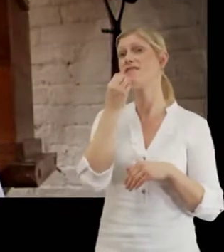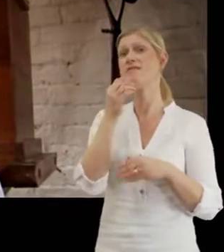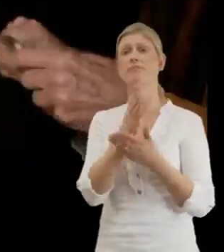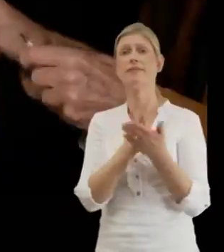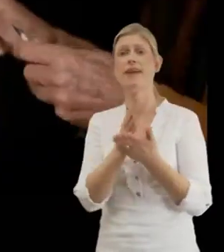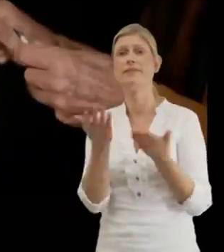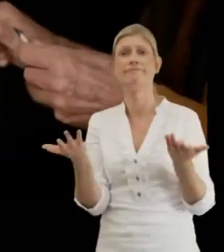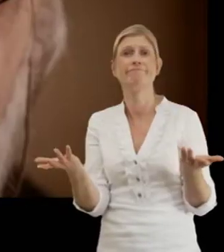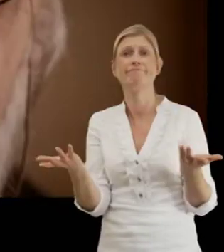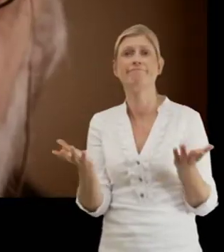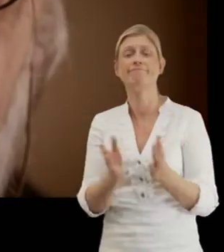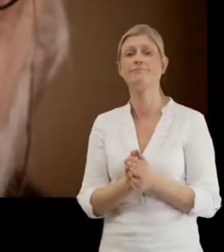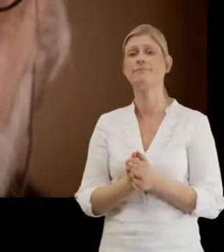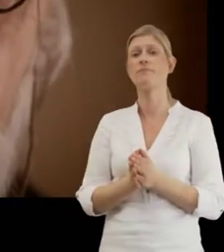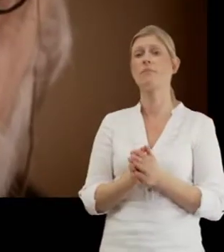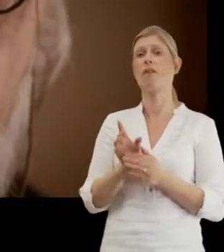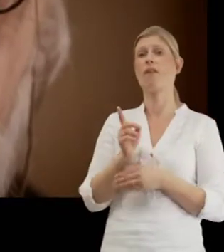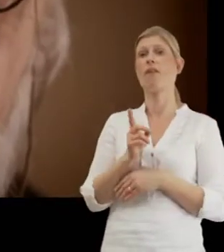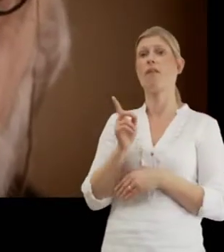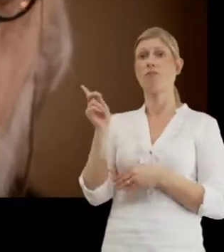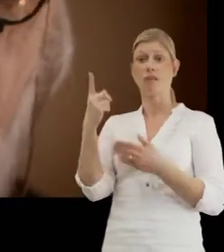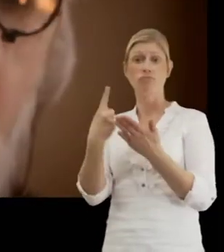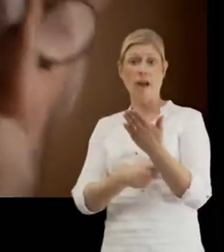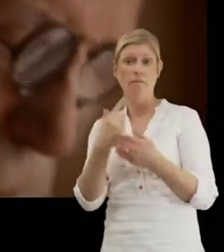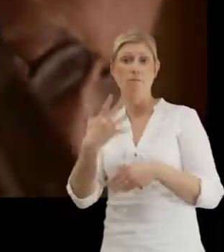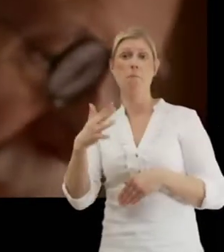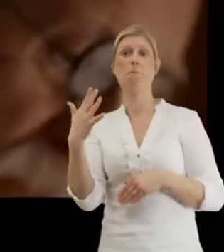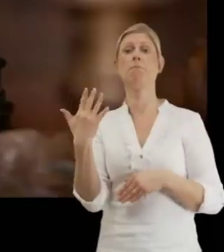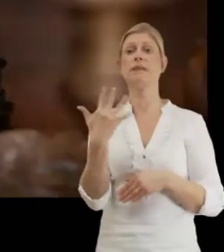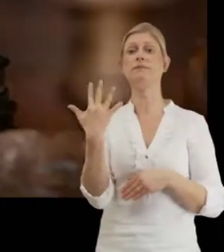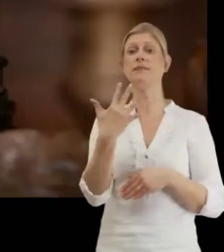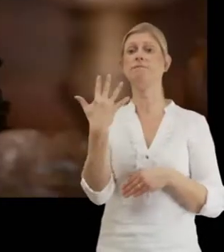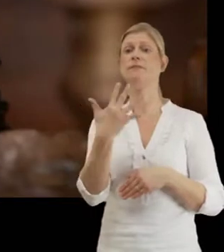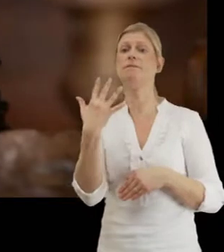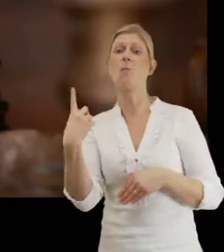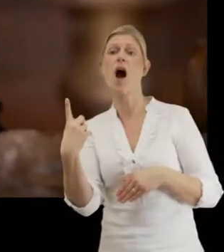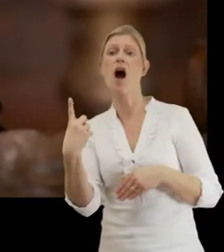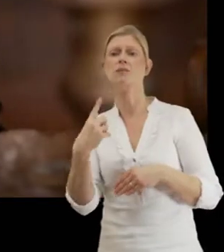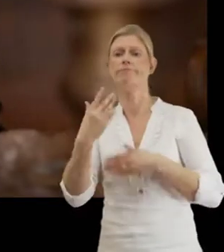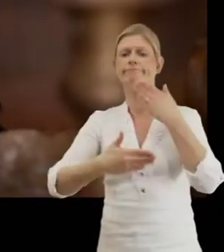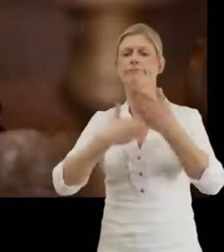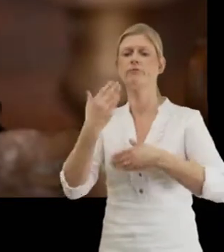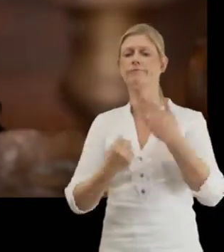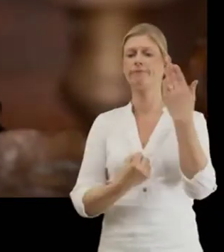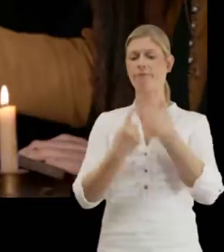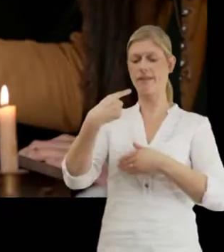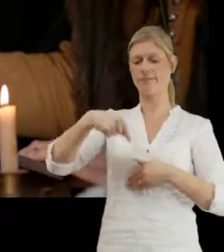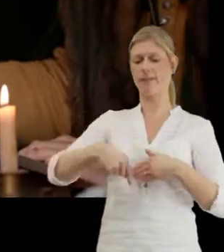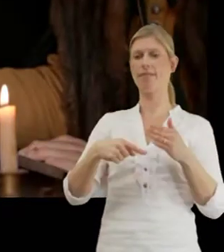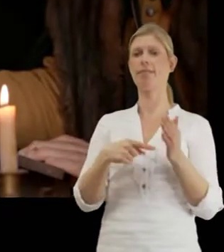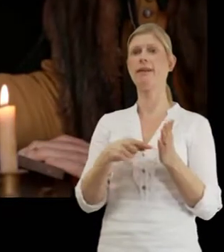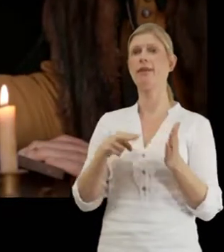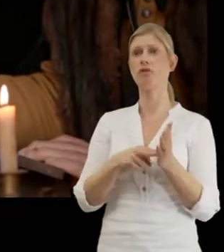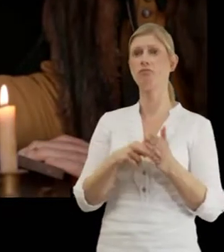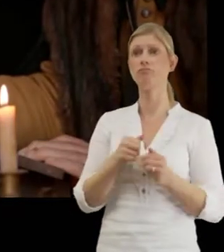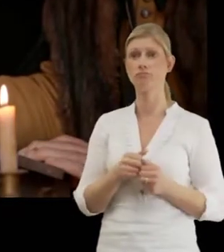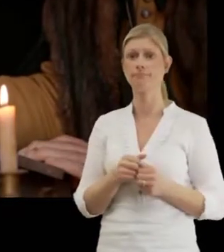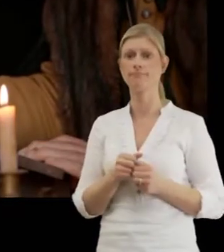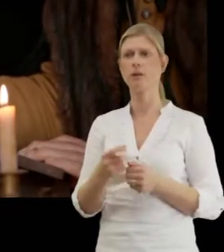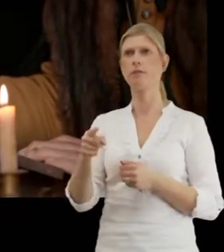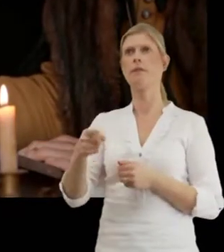bread. This record from 1551 describes such an event happening in Lincoln.